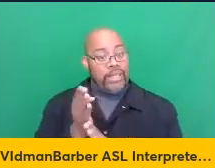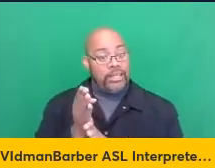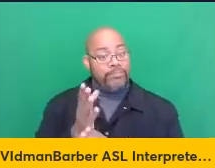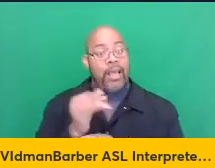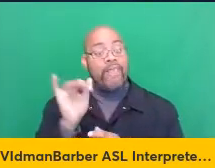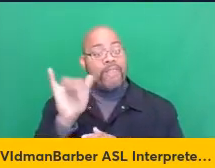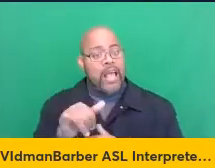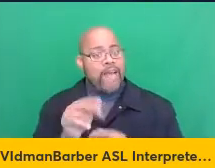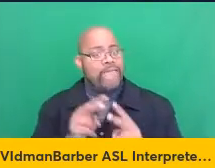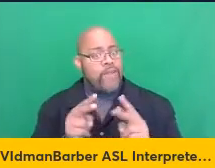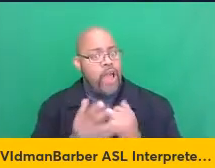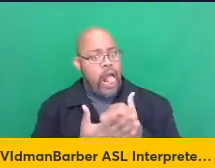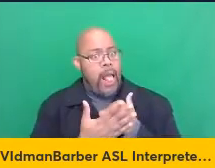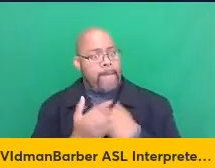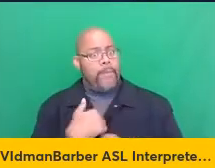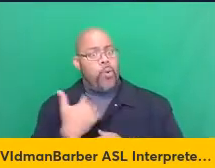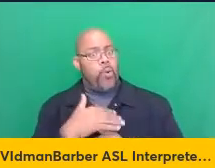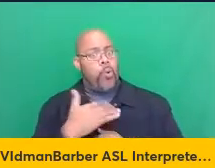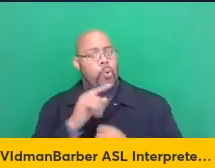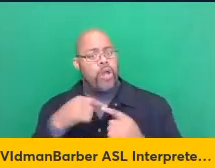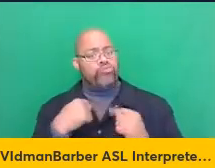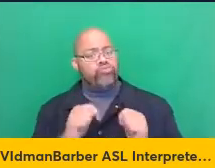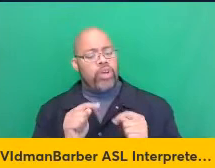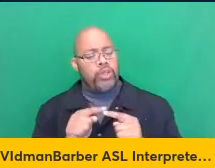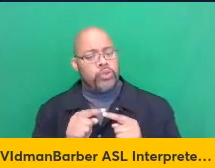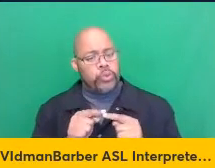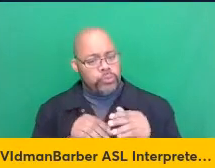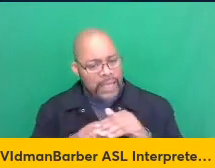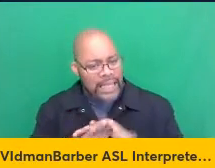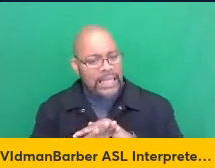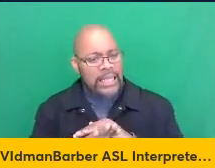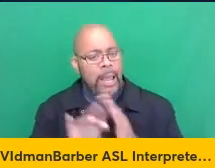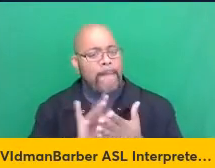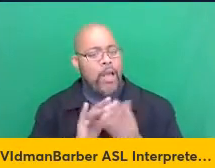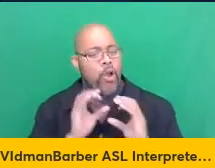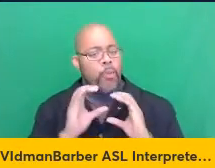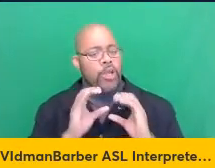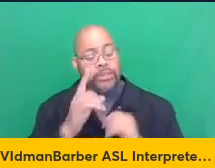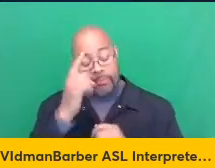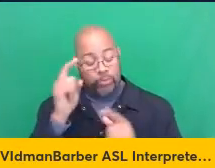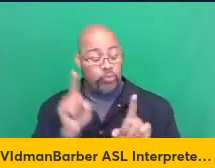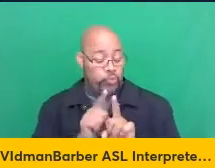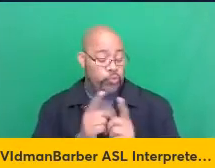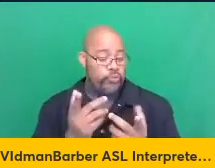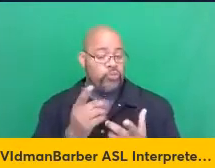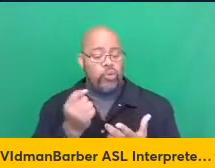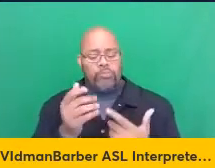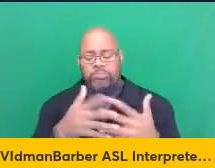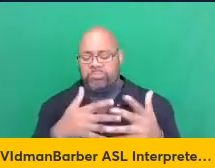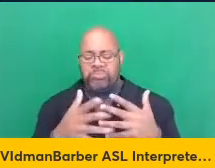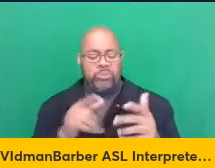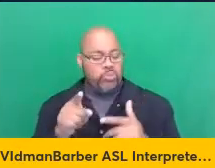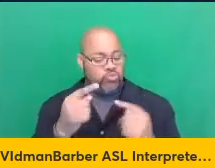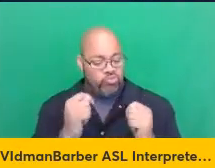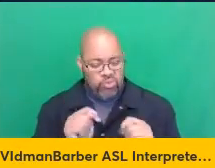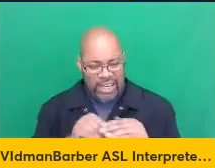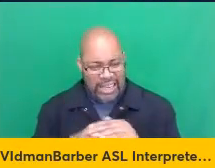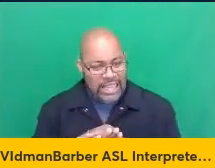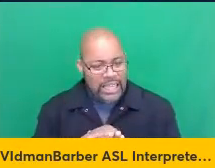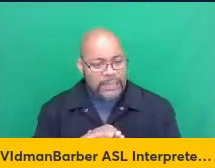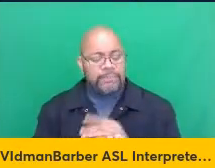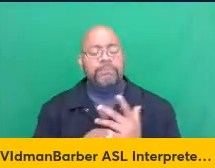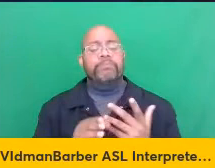And that was very, very helpful to me when I was trying to break into medical communications as well. So regardless of where you're trying to